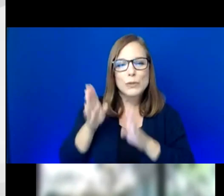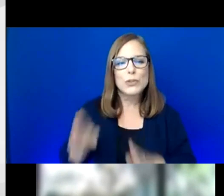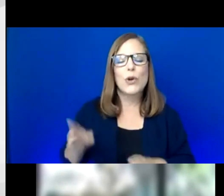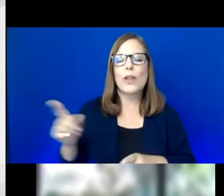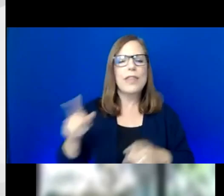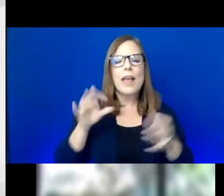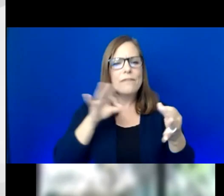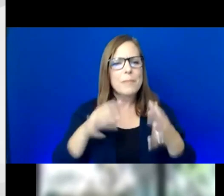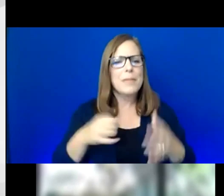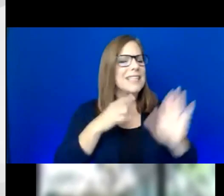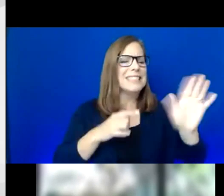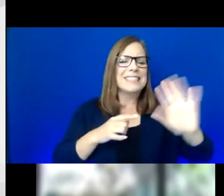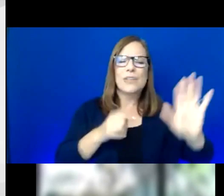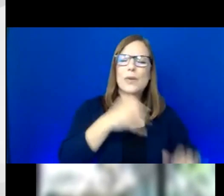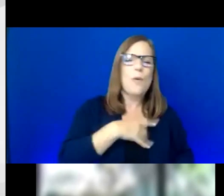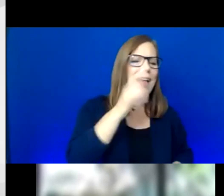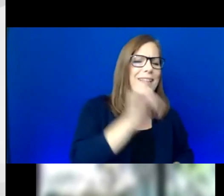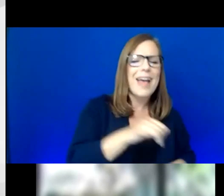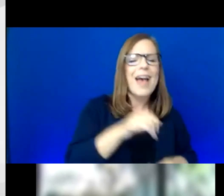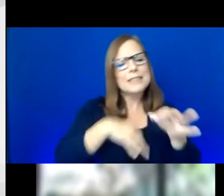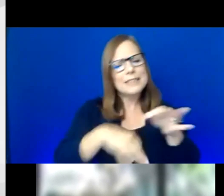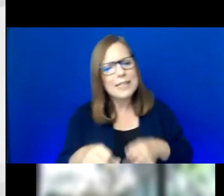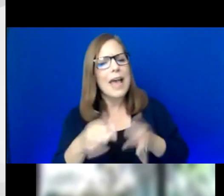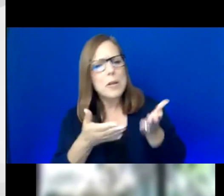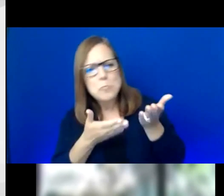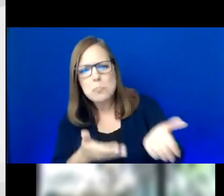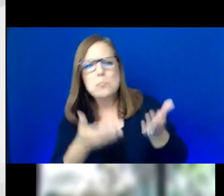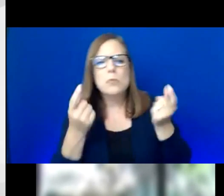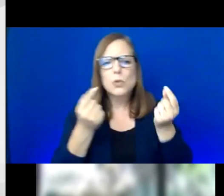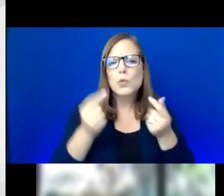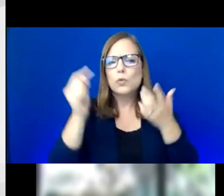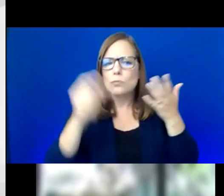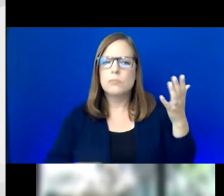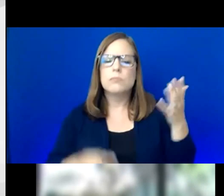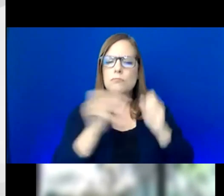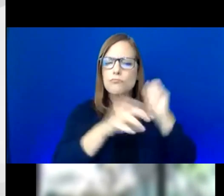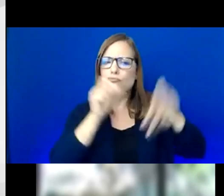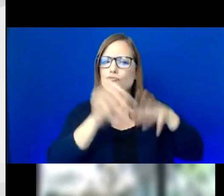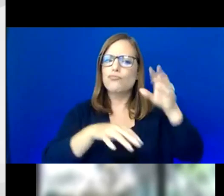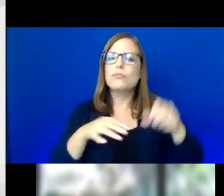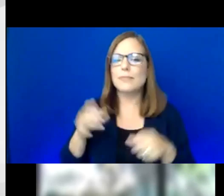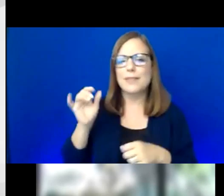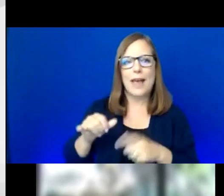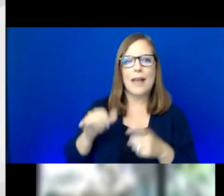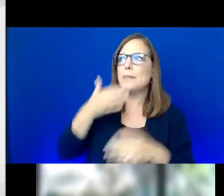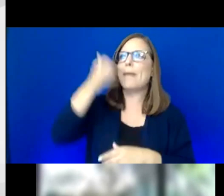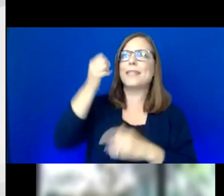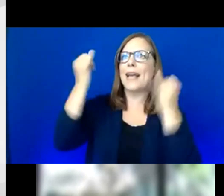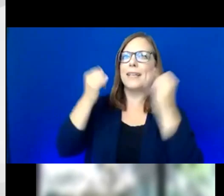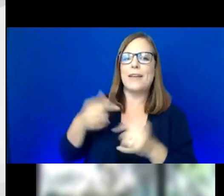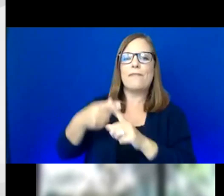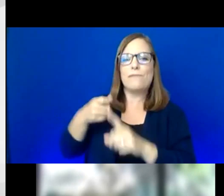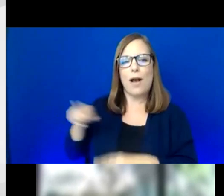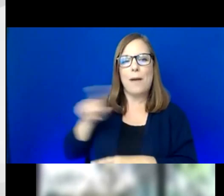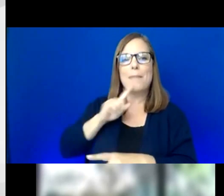about what you're doing. Can we do this instead? And, the greatest ideas come from people that are using the system. We also feel that